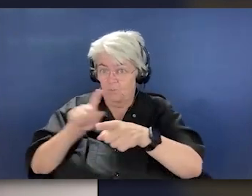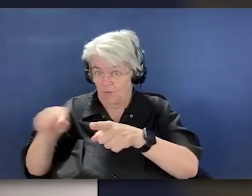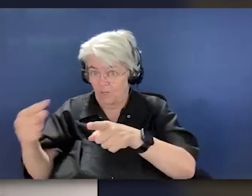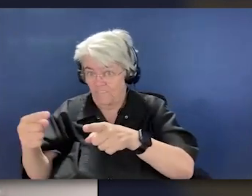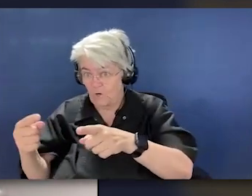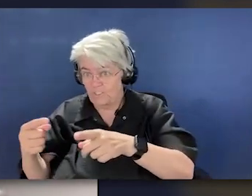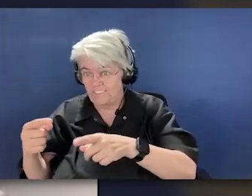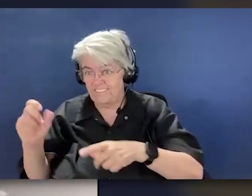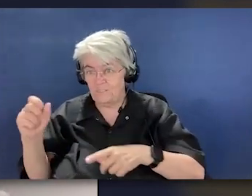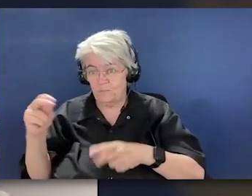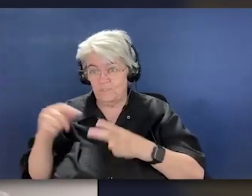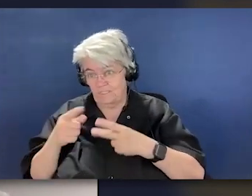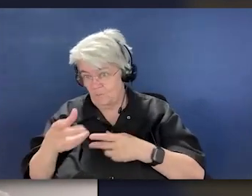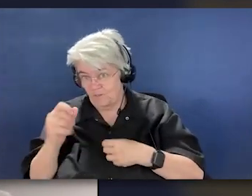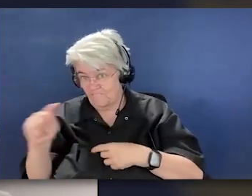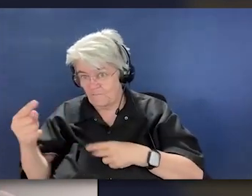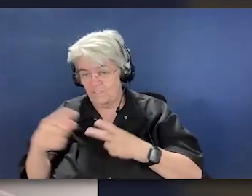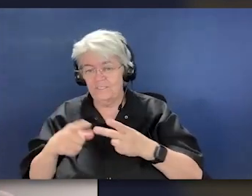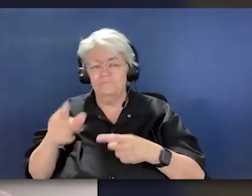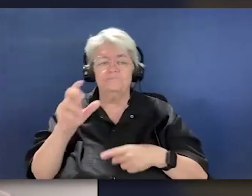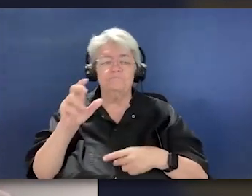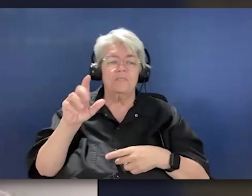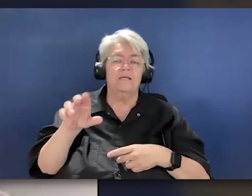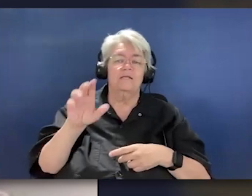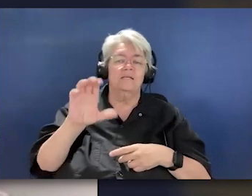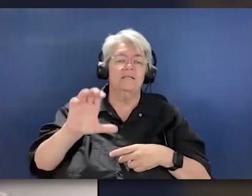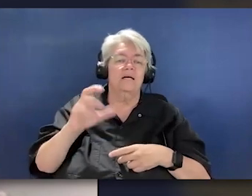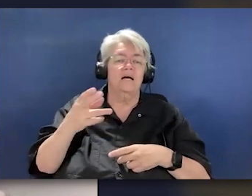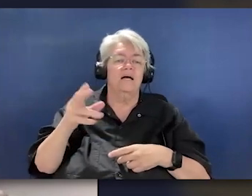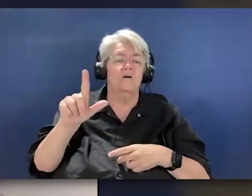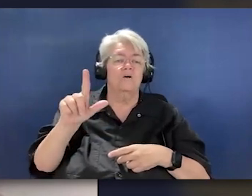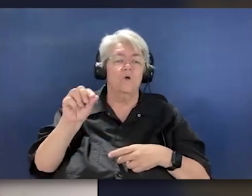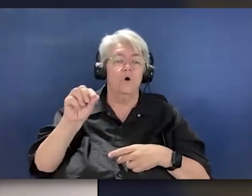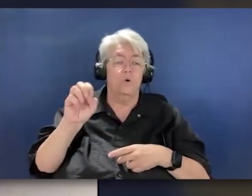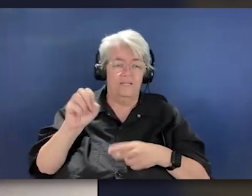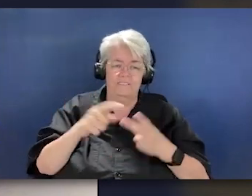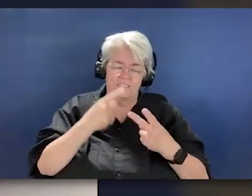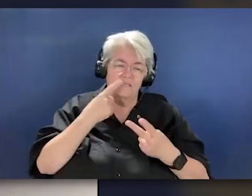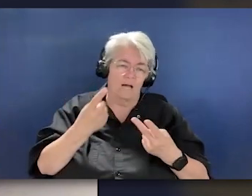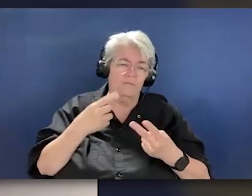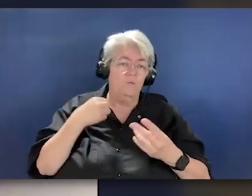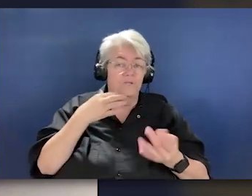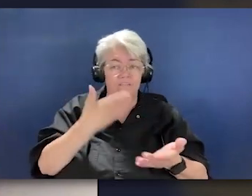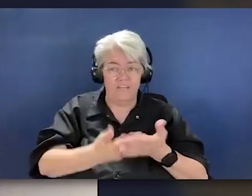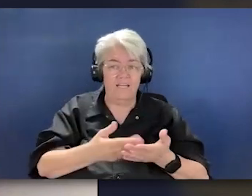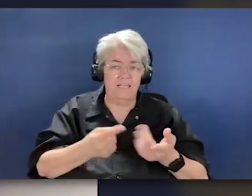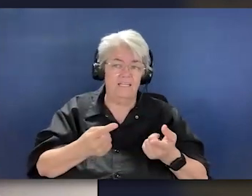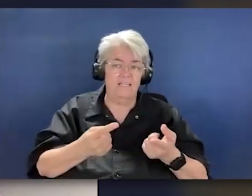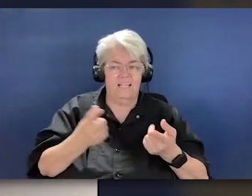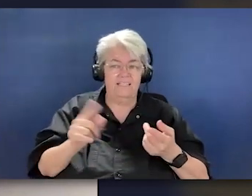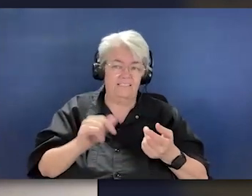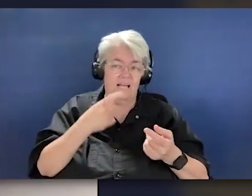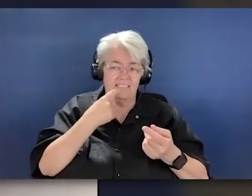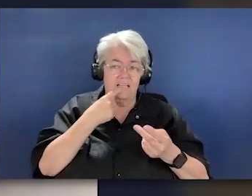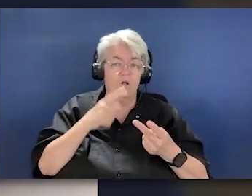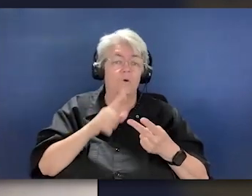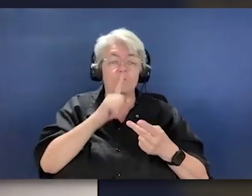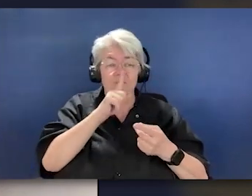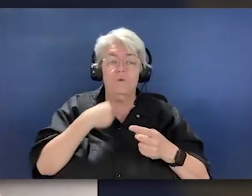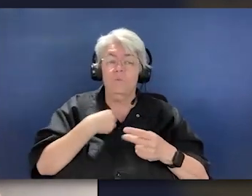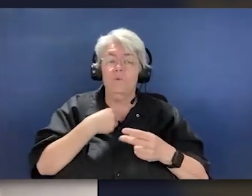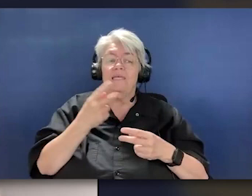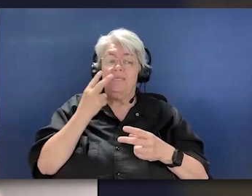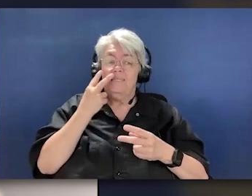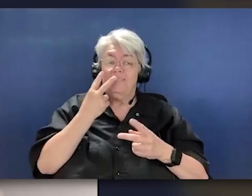one? So I will just say that we've landed in a place, as I think I sort of indicated at the beginning, where we really do see